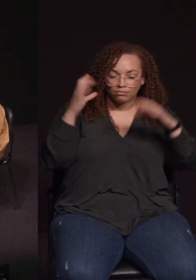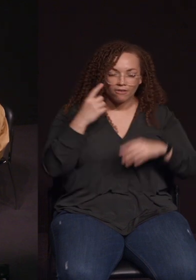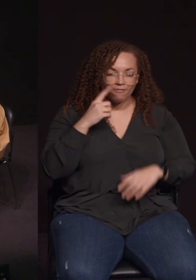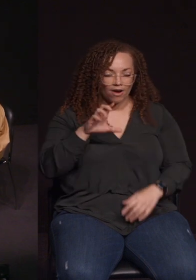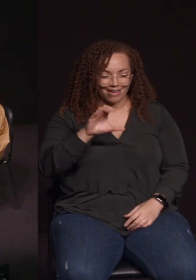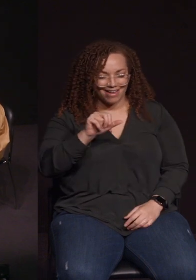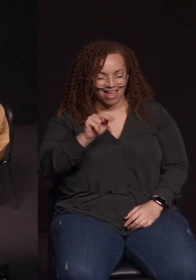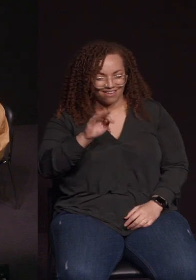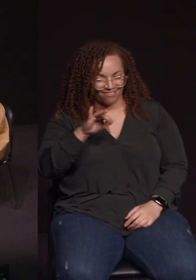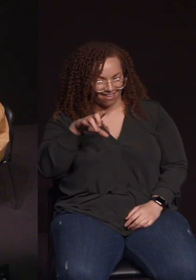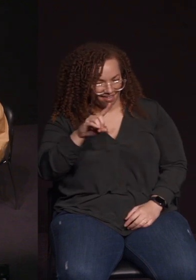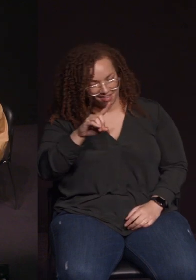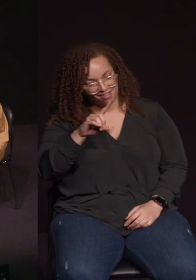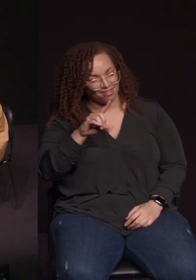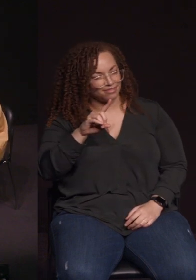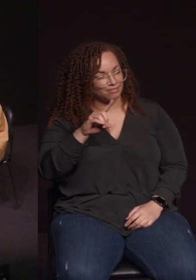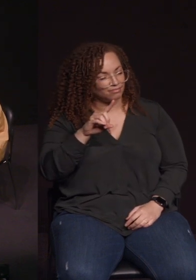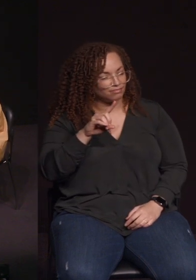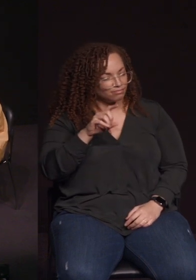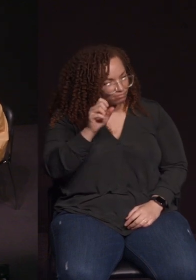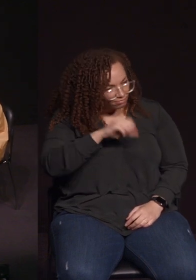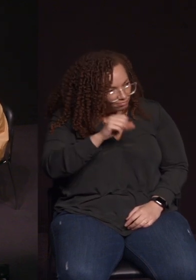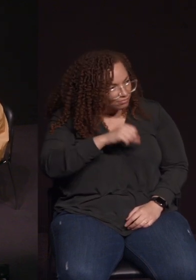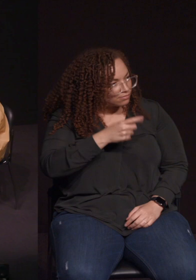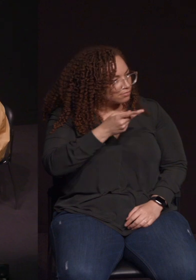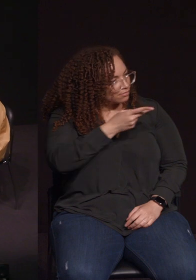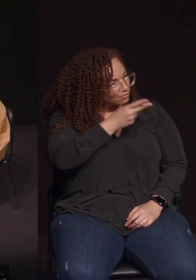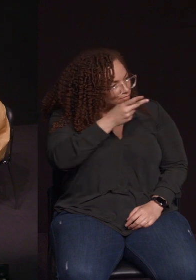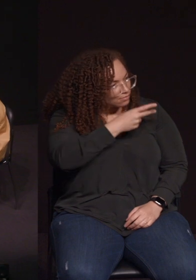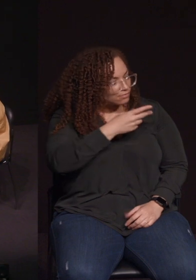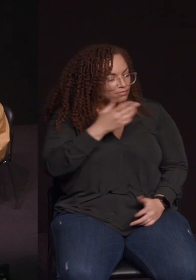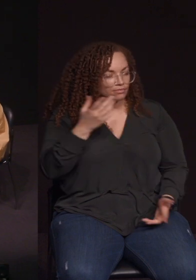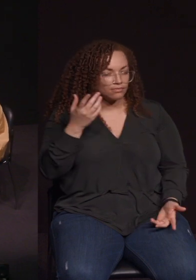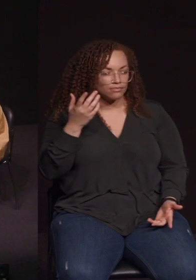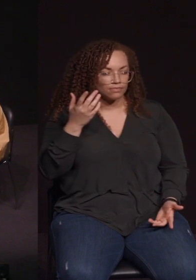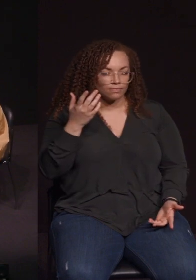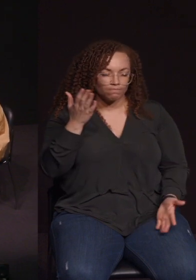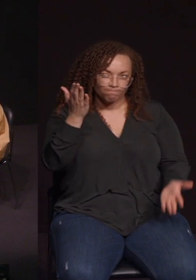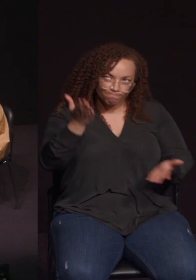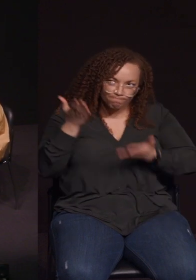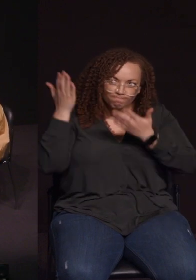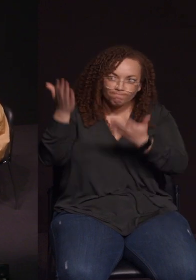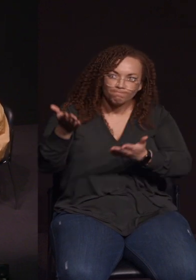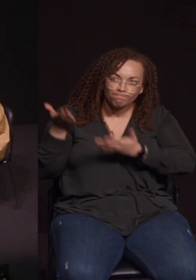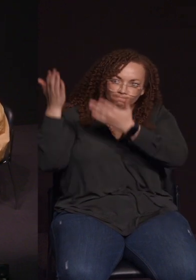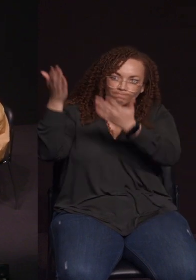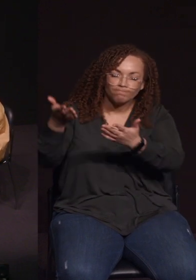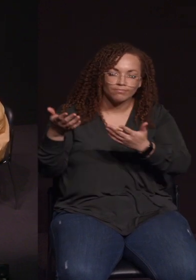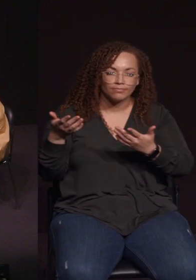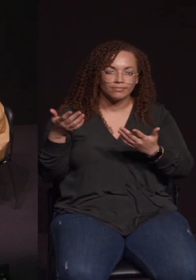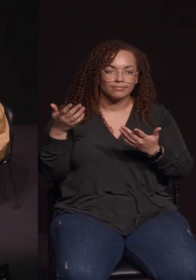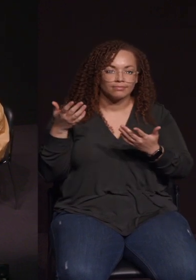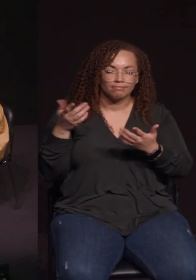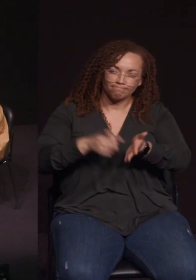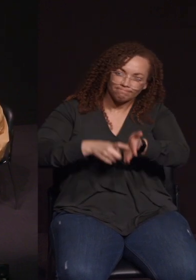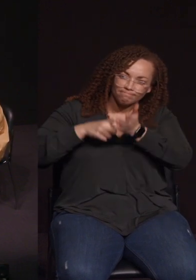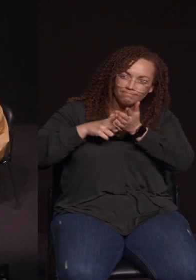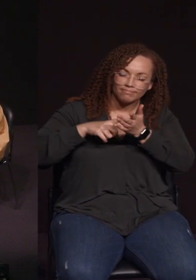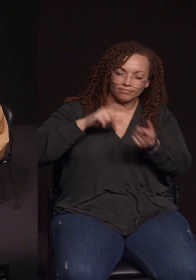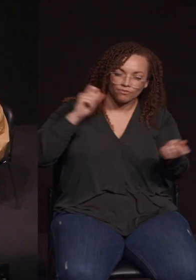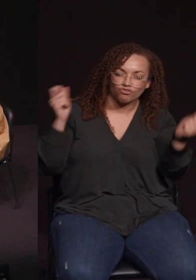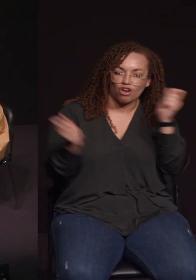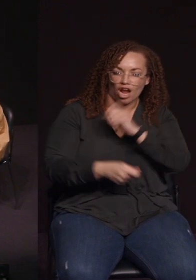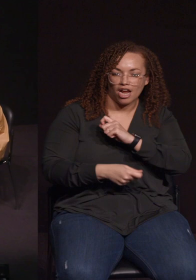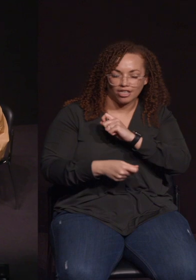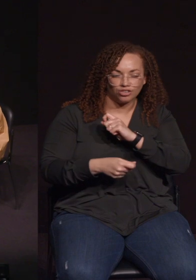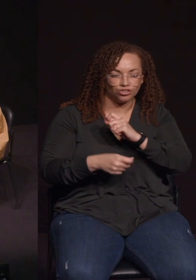Y'all have been petitioning and demanding, right, change to the infrastructure on